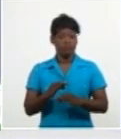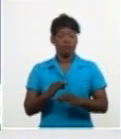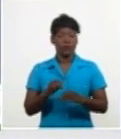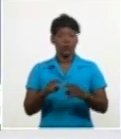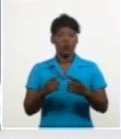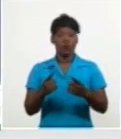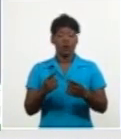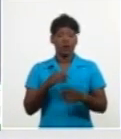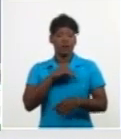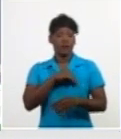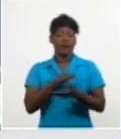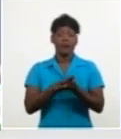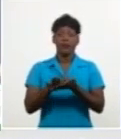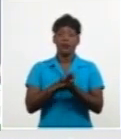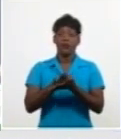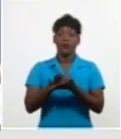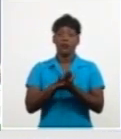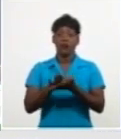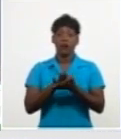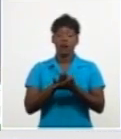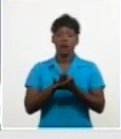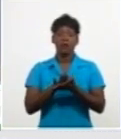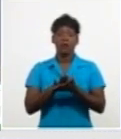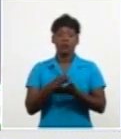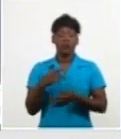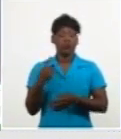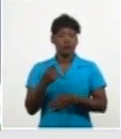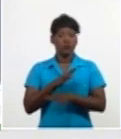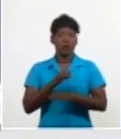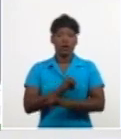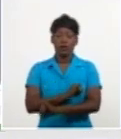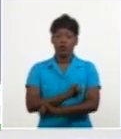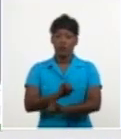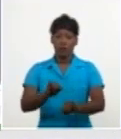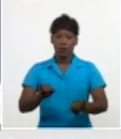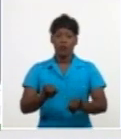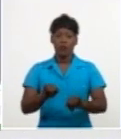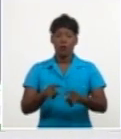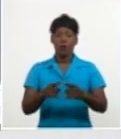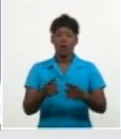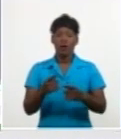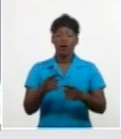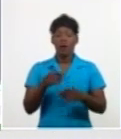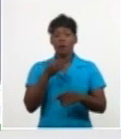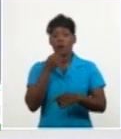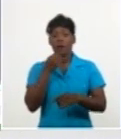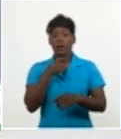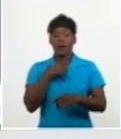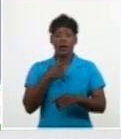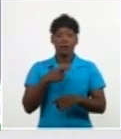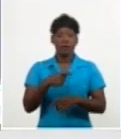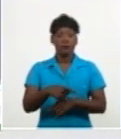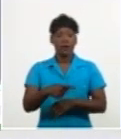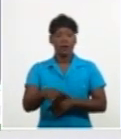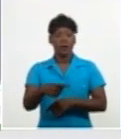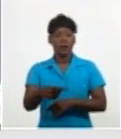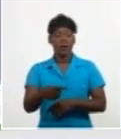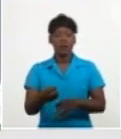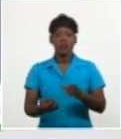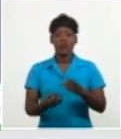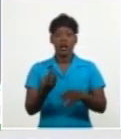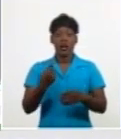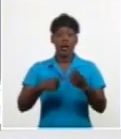we have explained this on several times, and these people may have developed